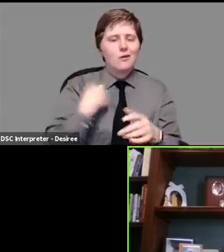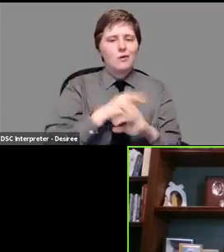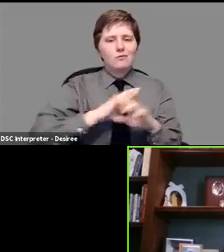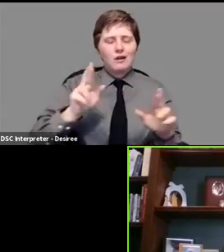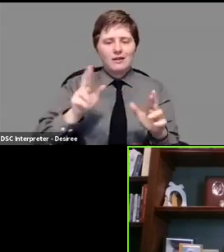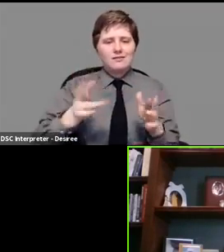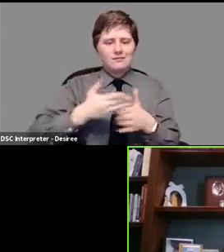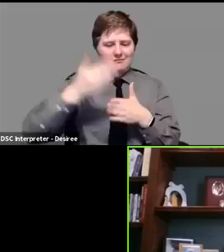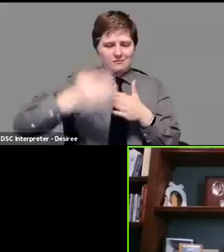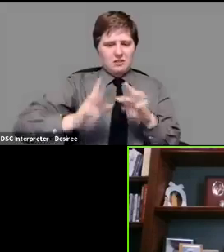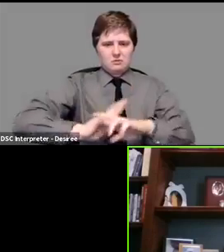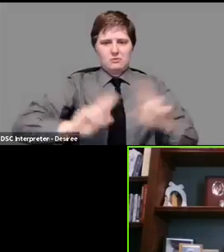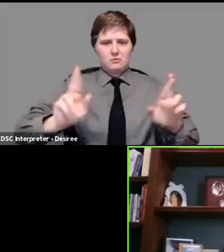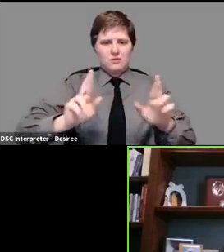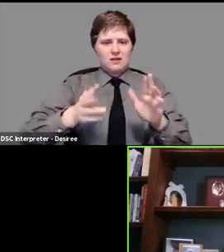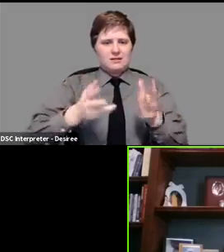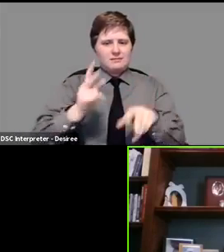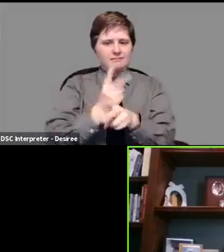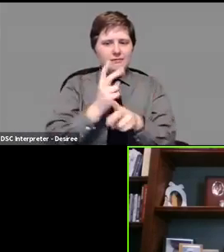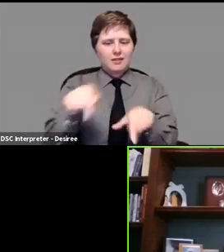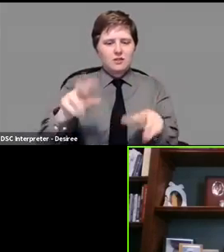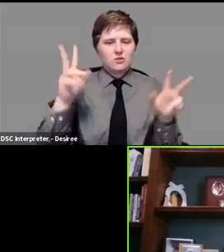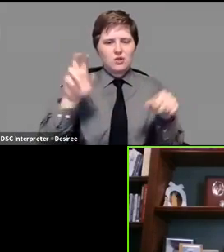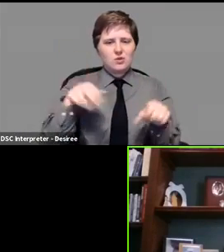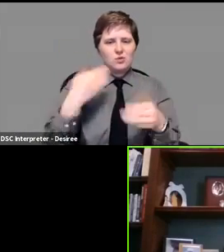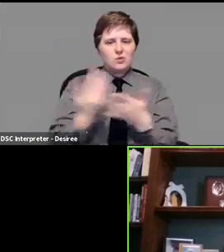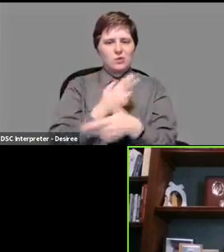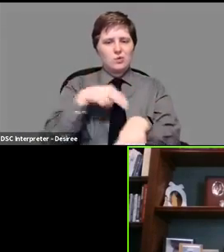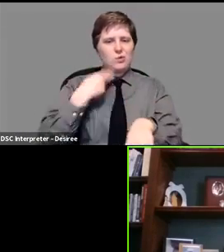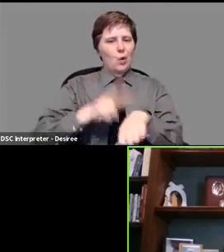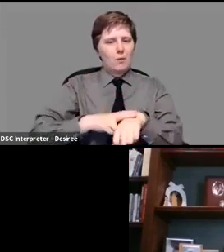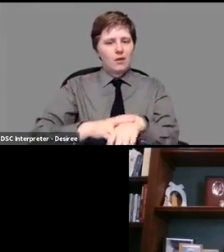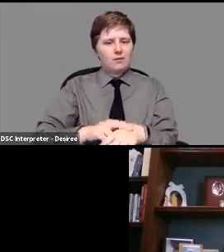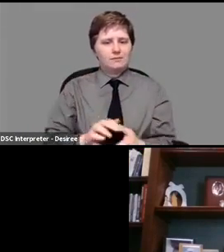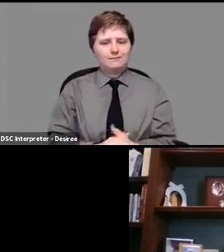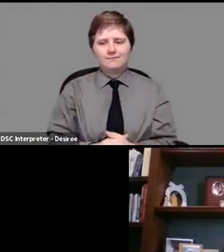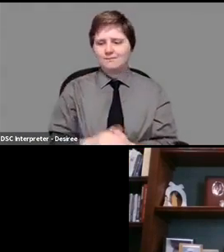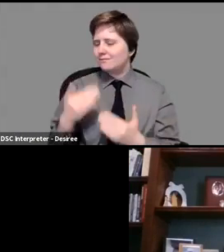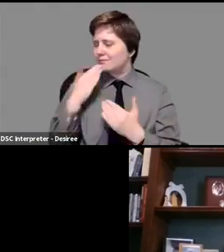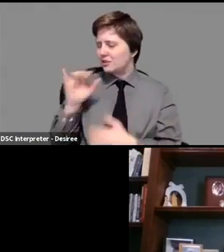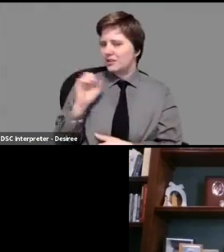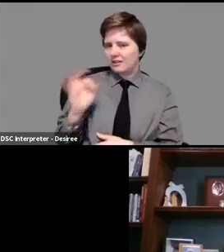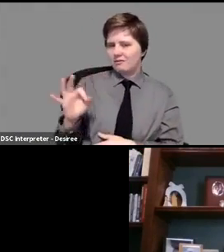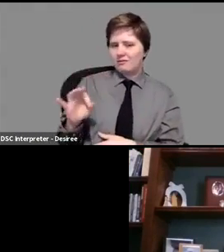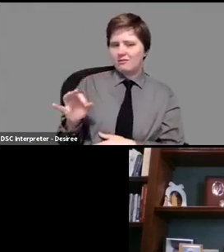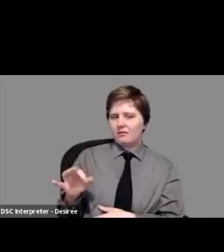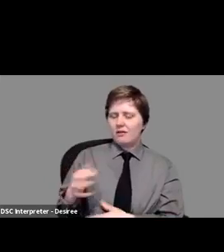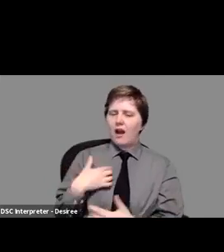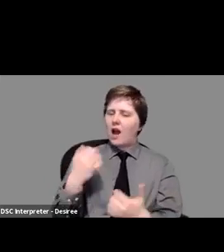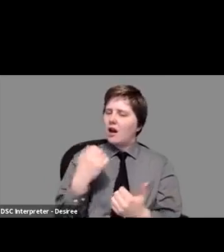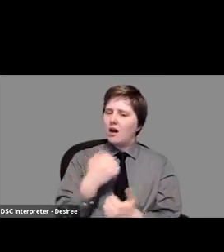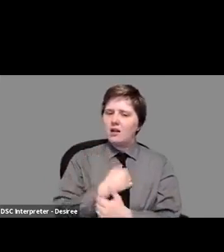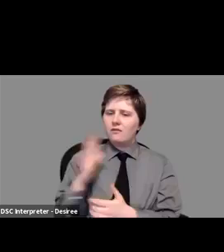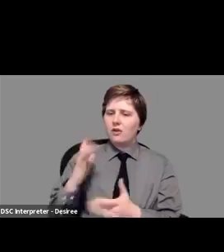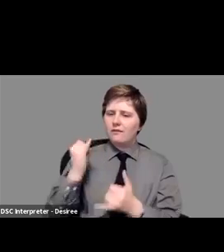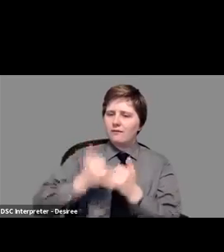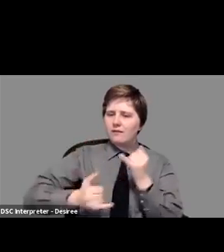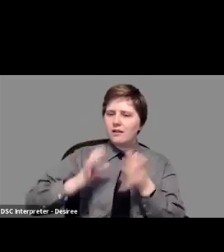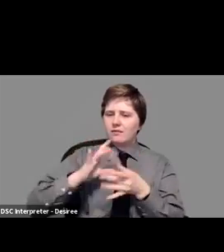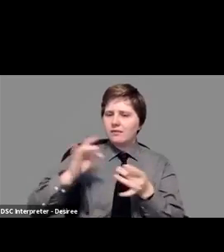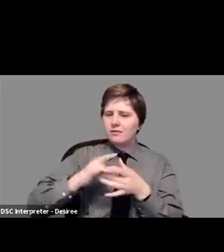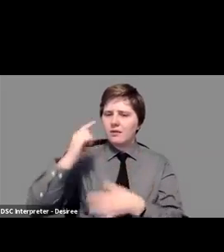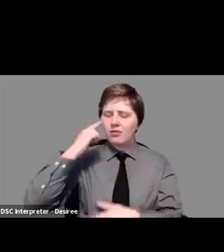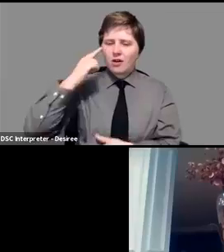the other side prepared to handle this new normal. Thank you, Jeff. I'd love to get your final thoughts here.